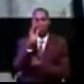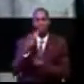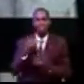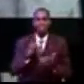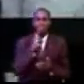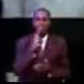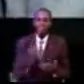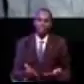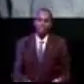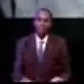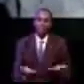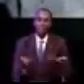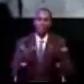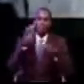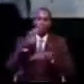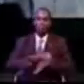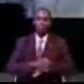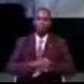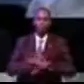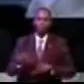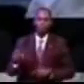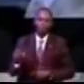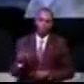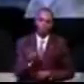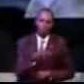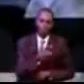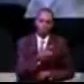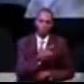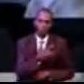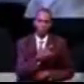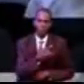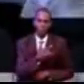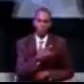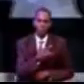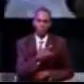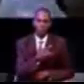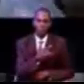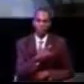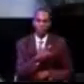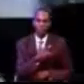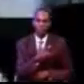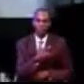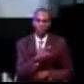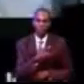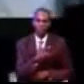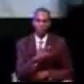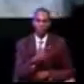For the glory of God, is risen.